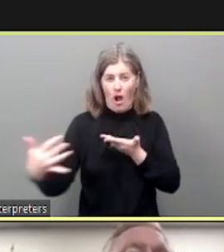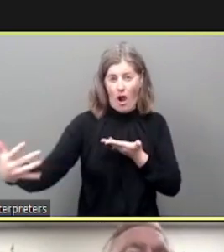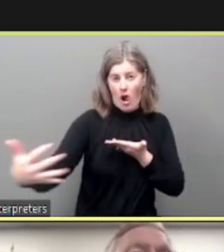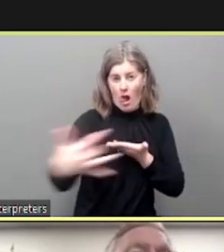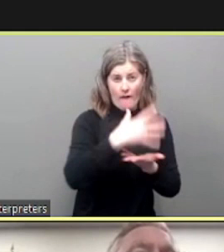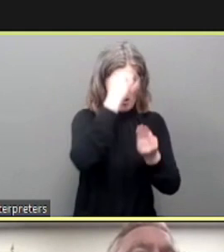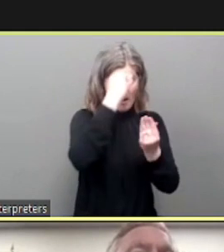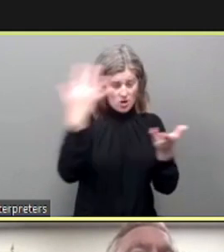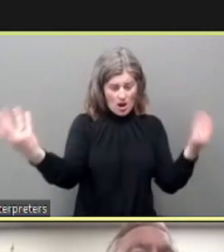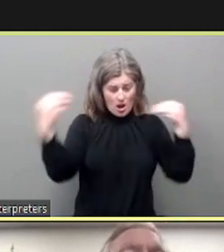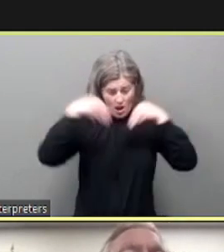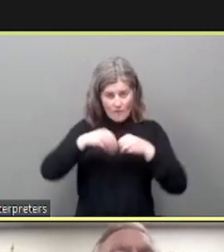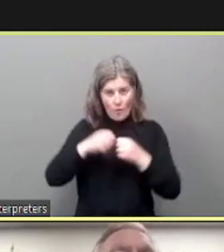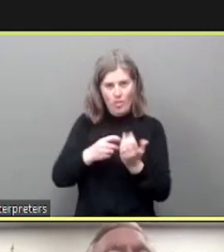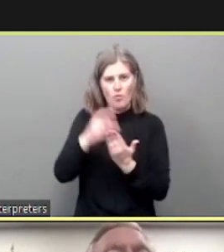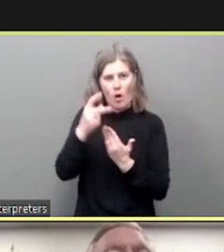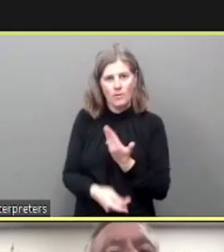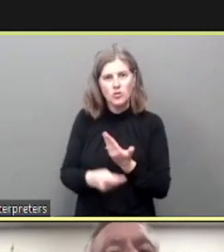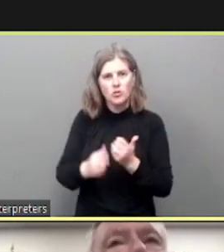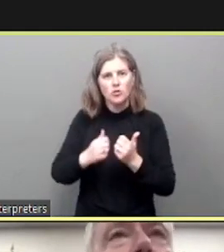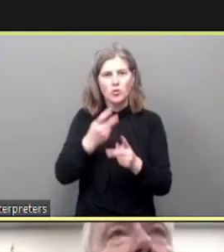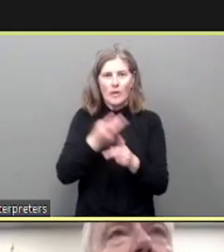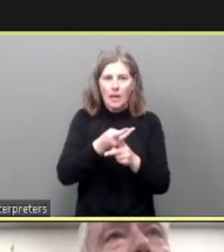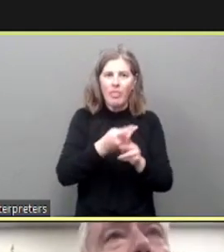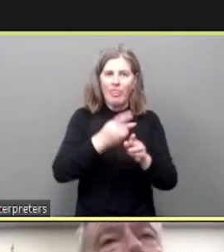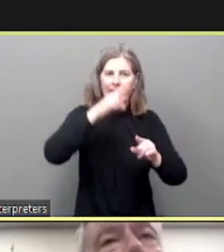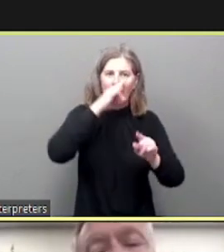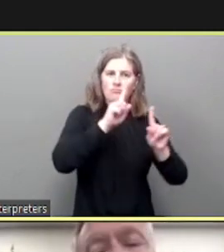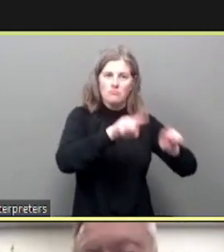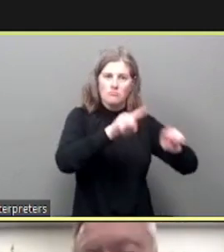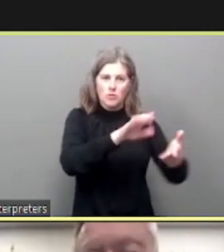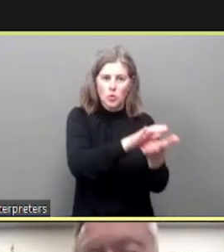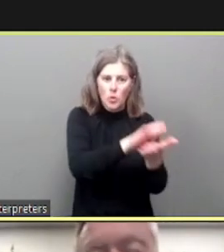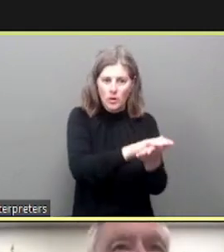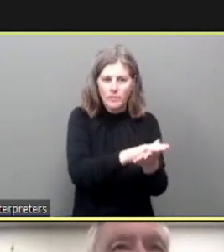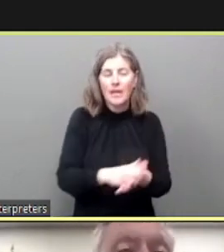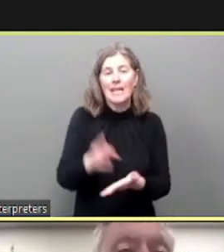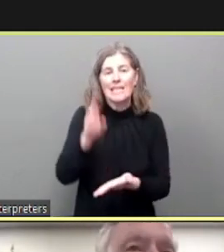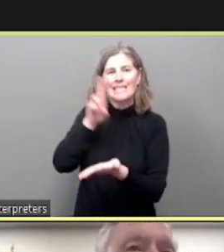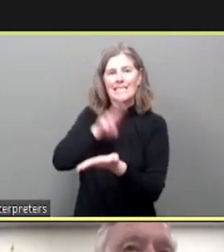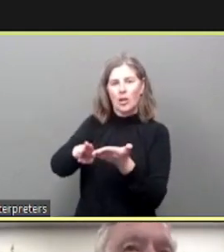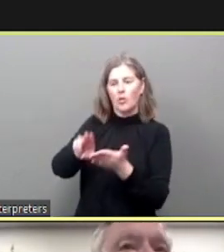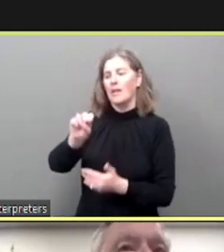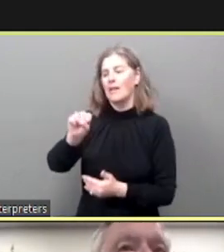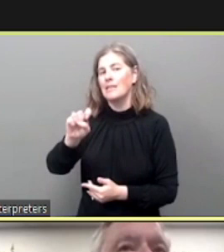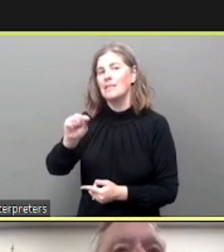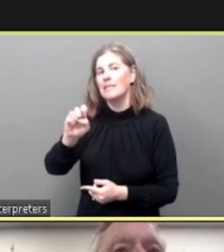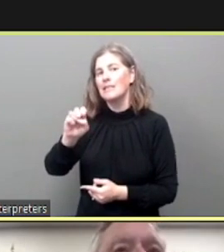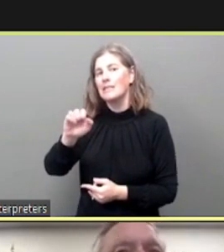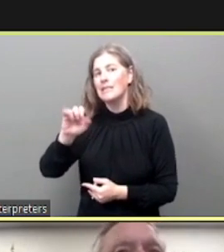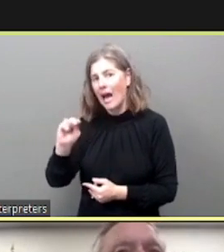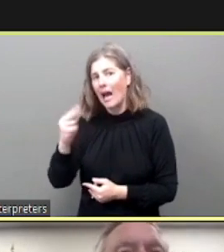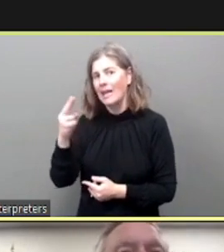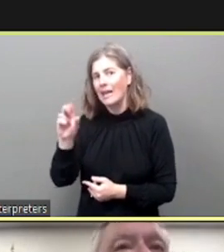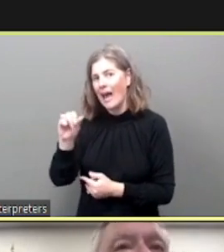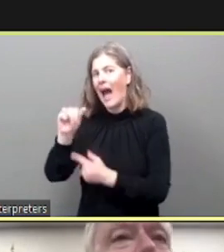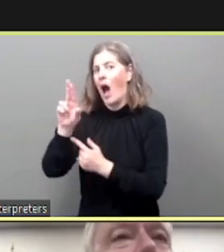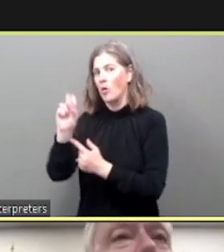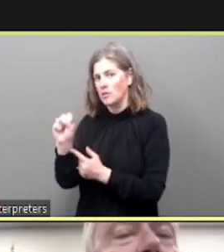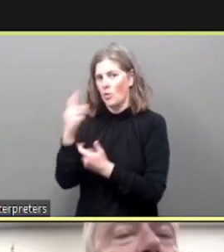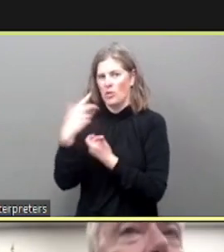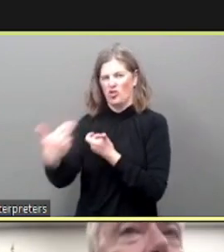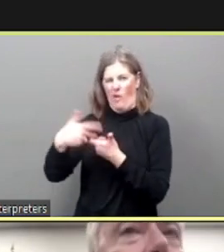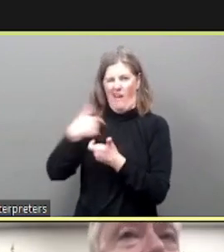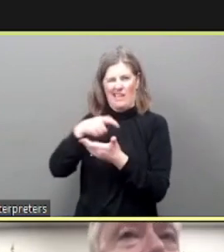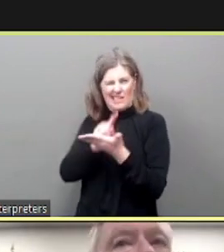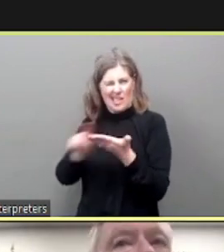for this program to keep our kids in school. Kurt, Secretary Steinhaus will be with us next week, and you'll hear more then. So this is just a little